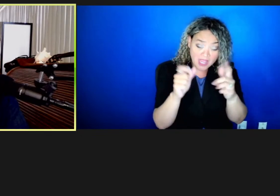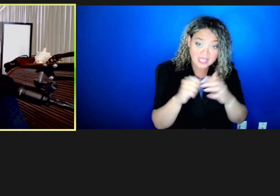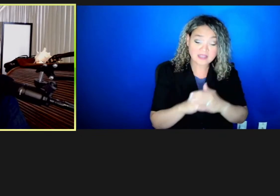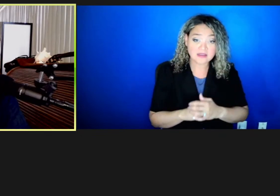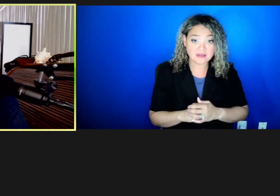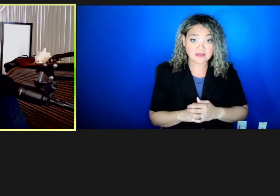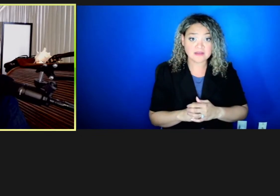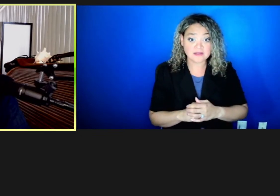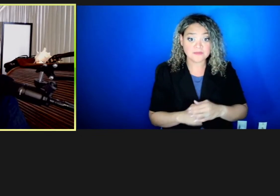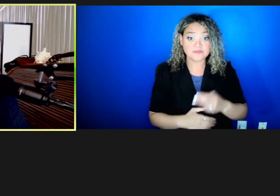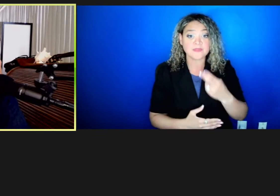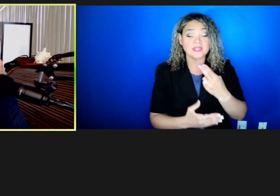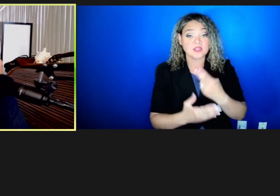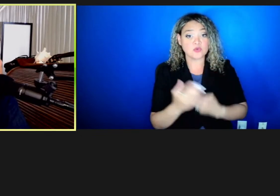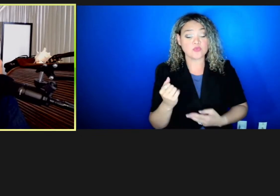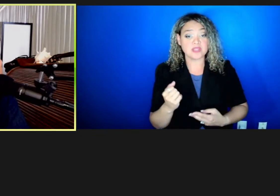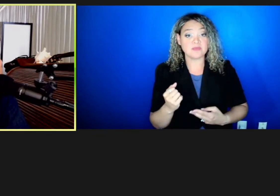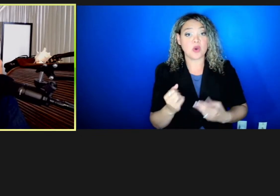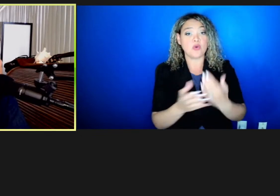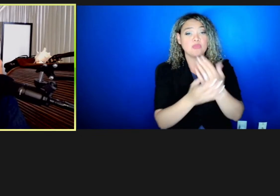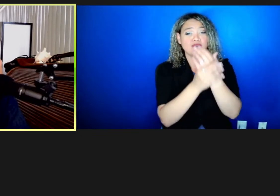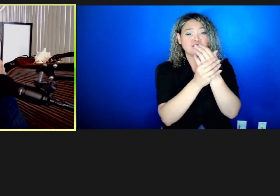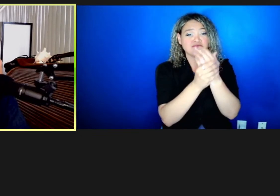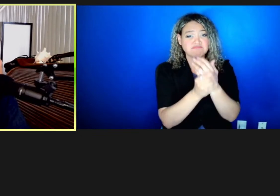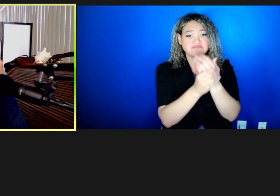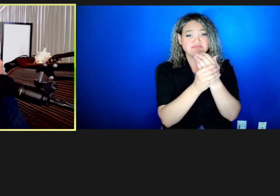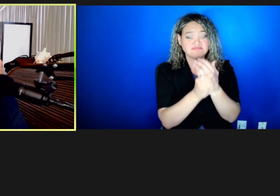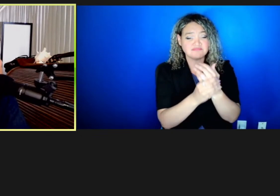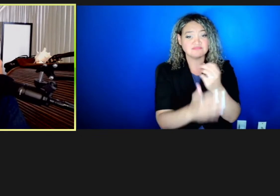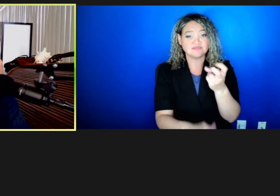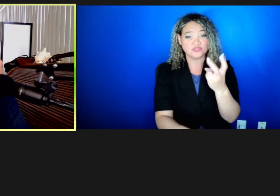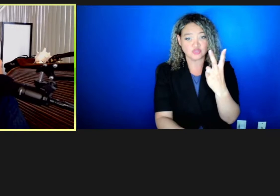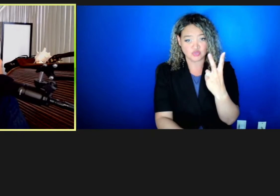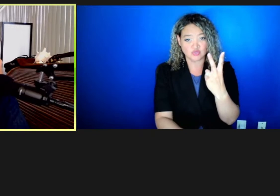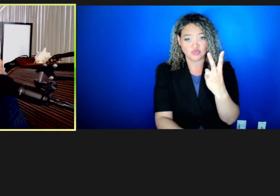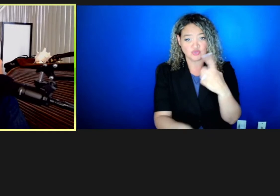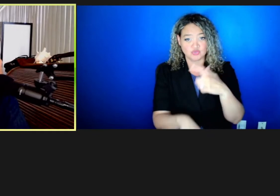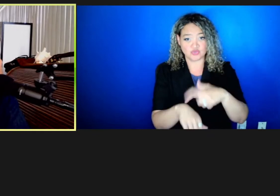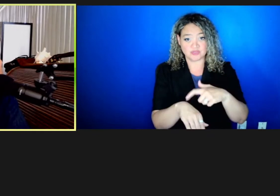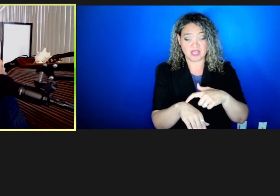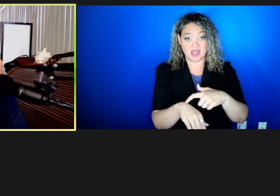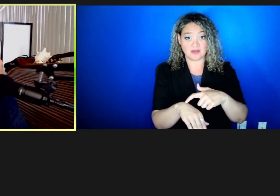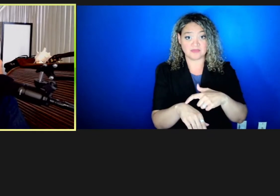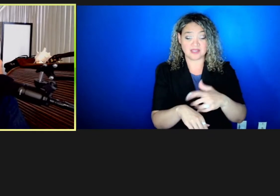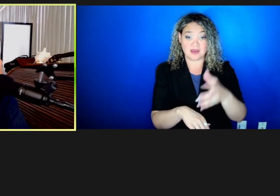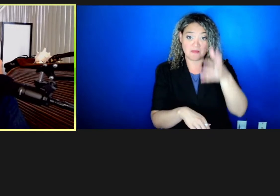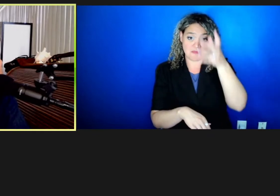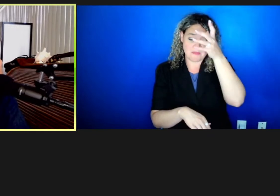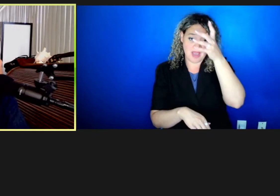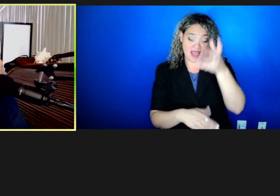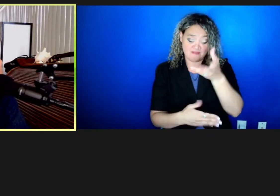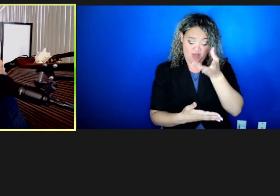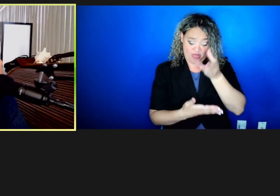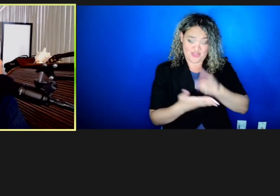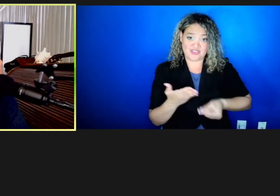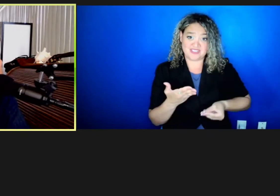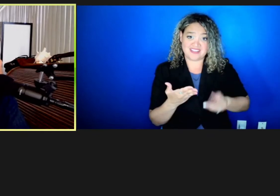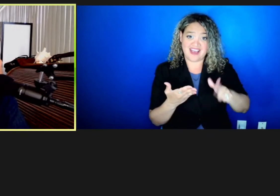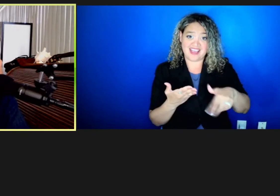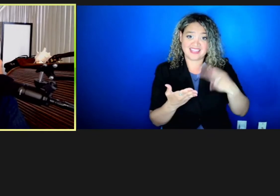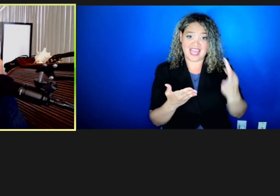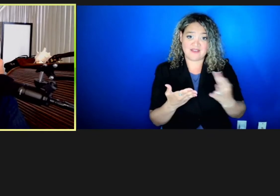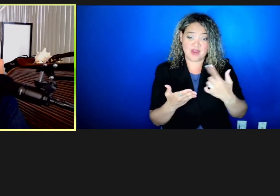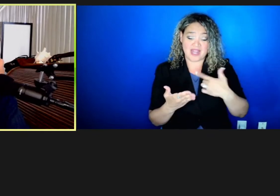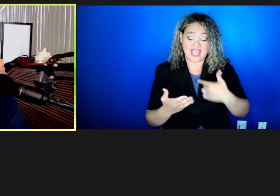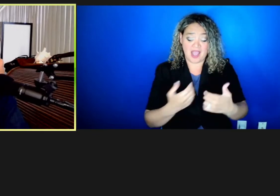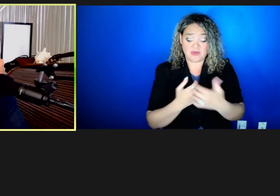both signaled with double squeezes. My father died in my arms on that Friday afternoon,